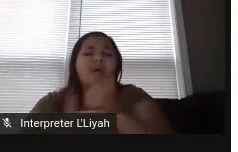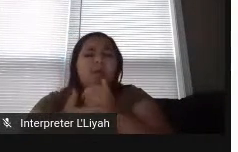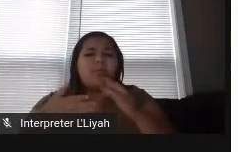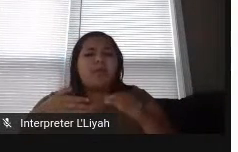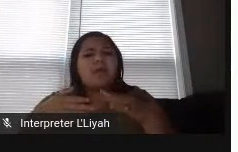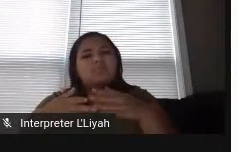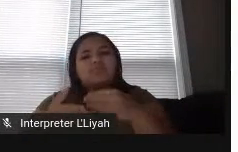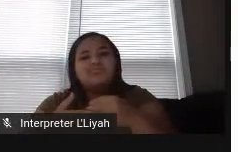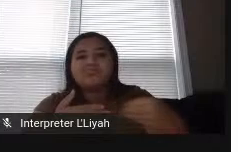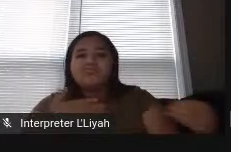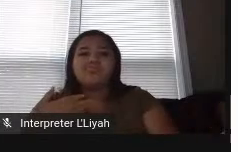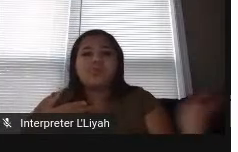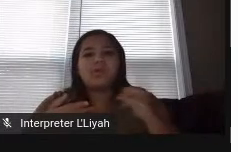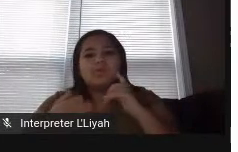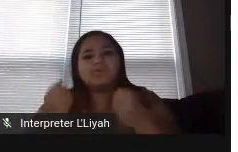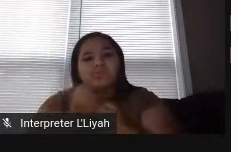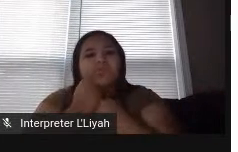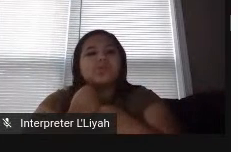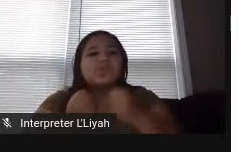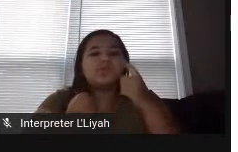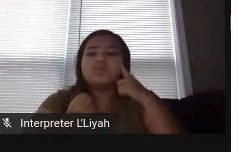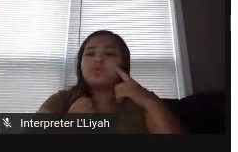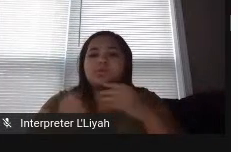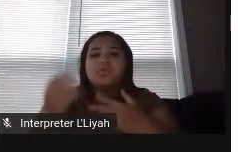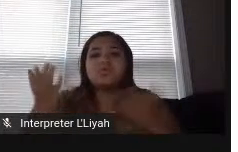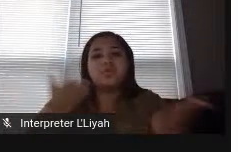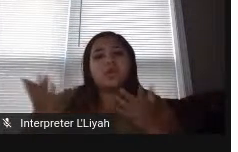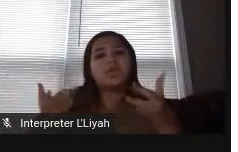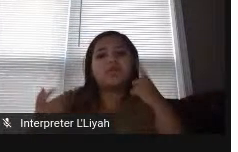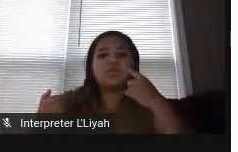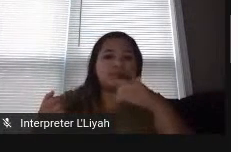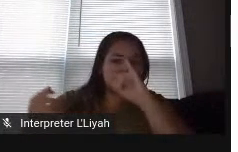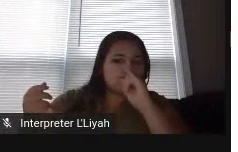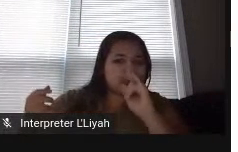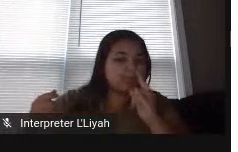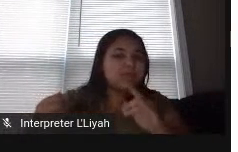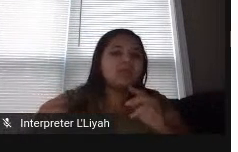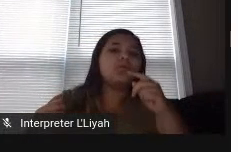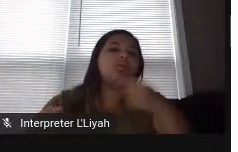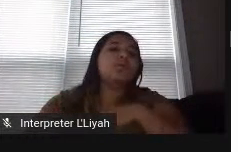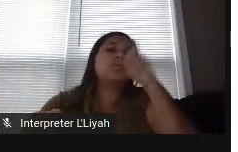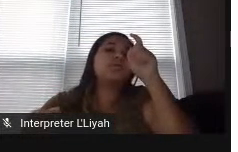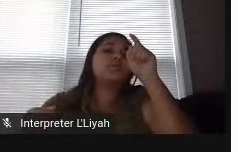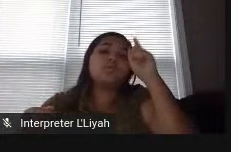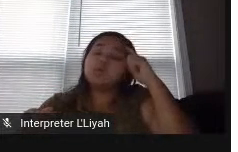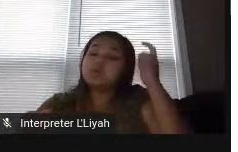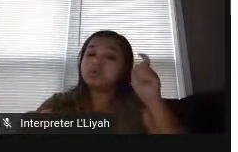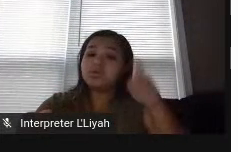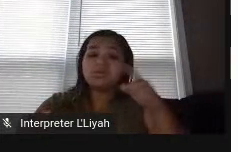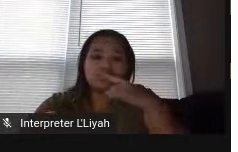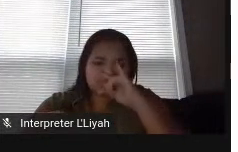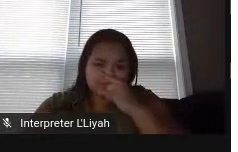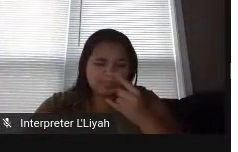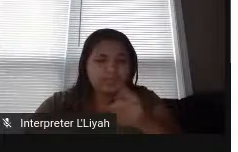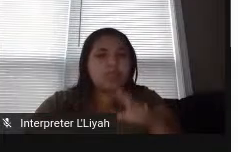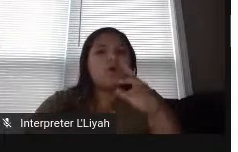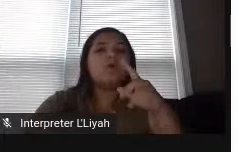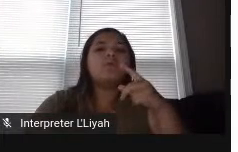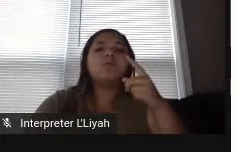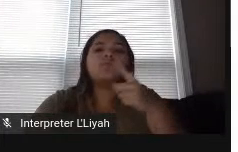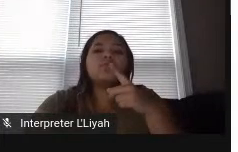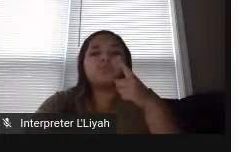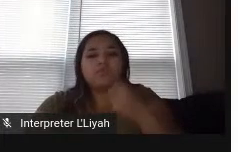what supports, the services that a child may need,